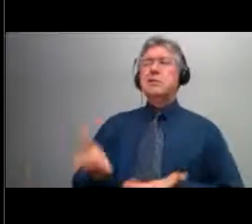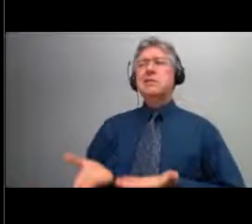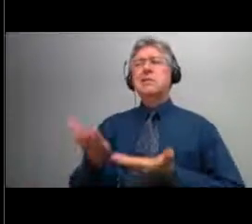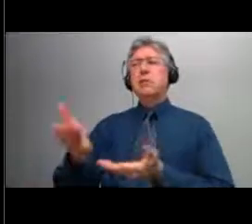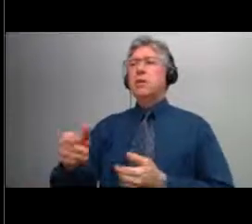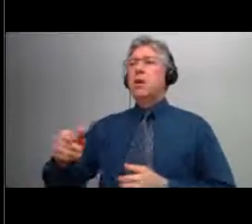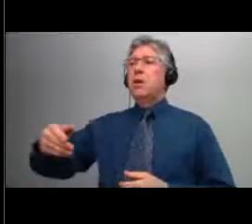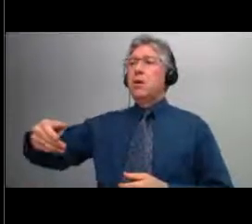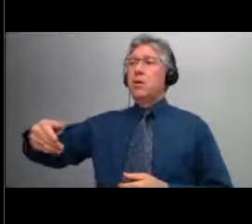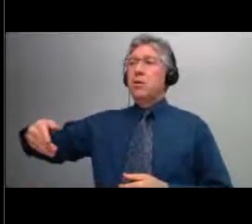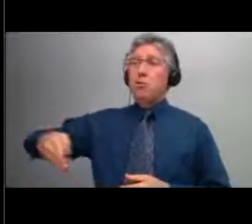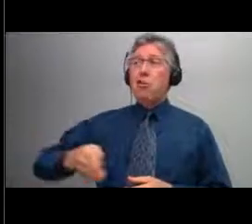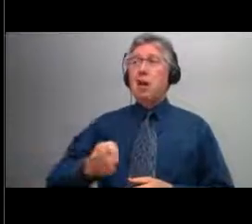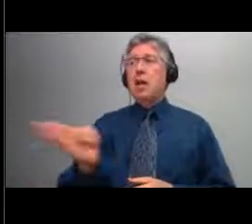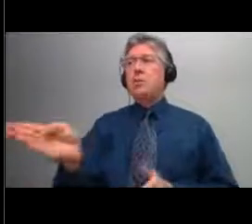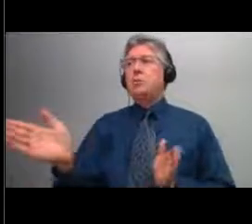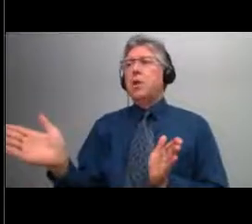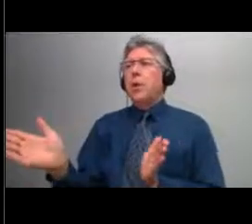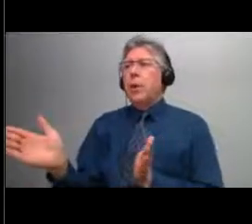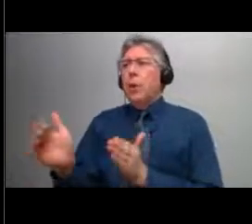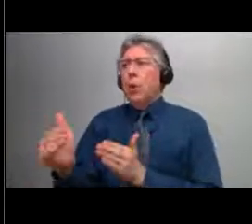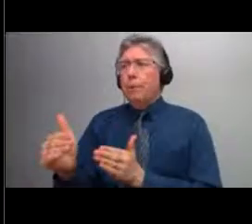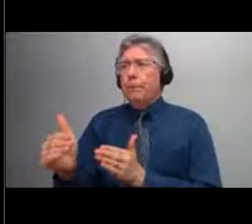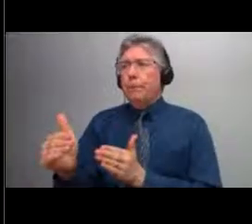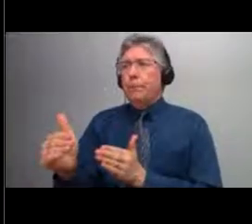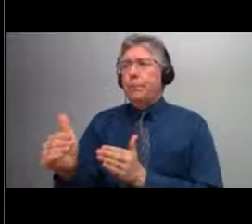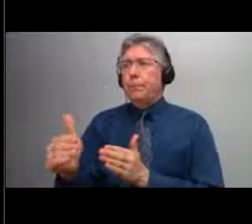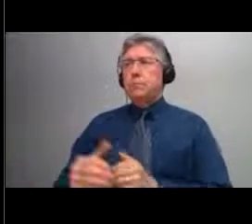significantly reduced.